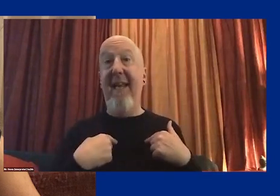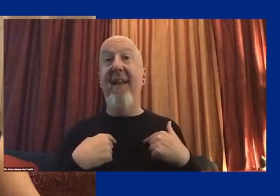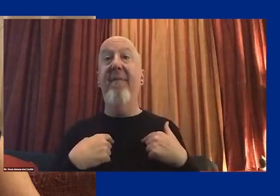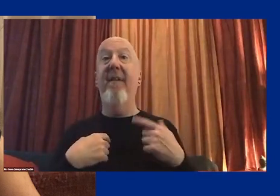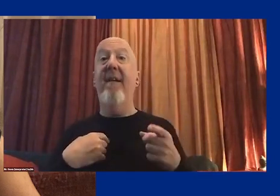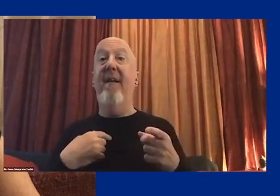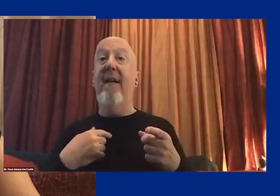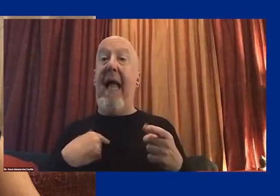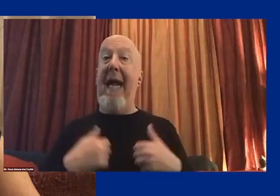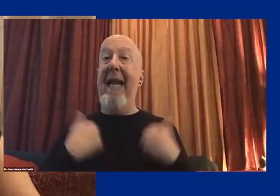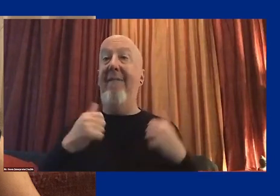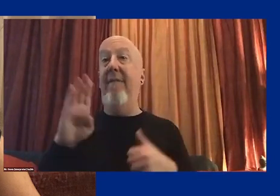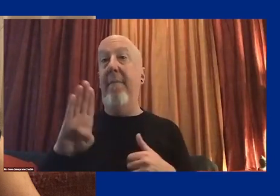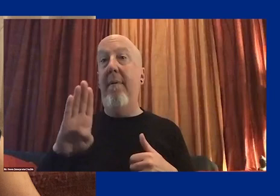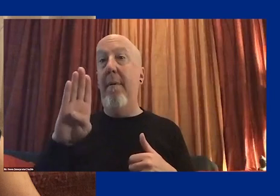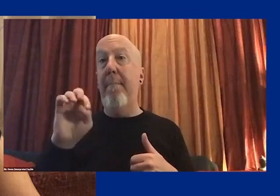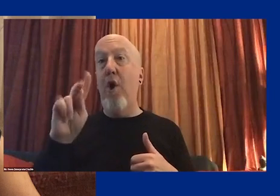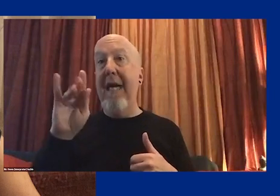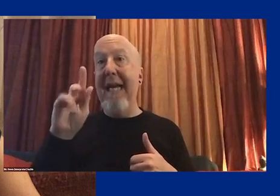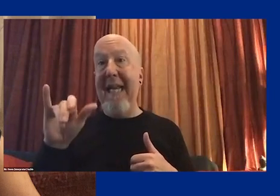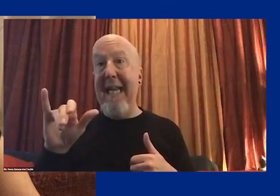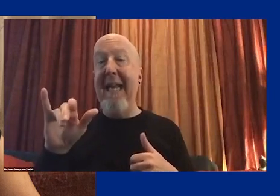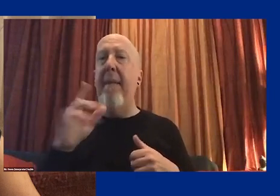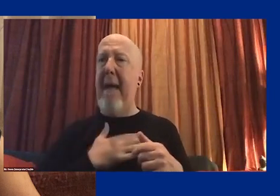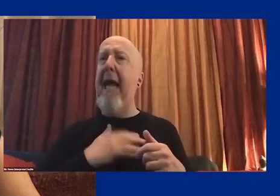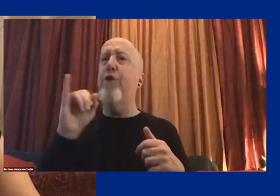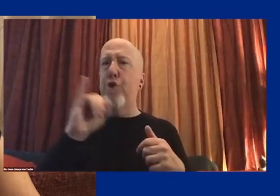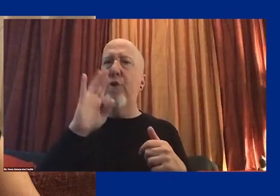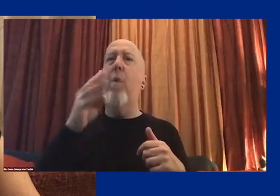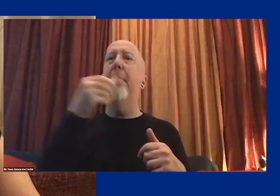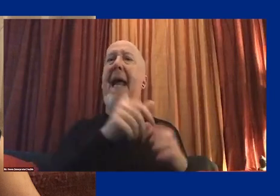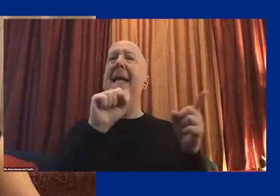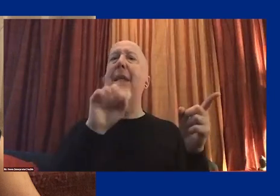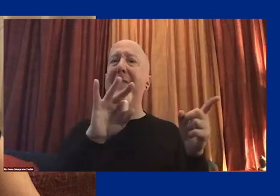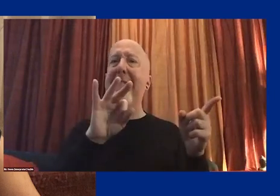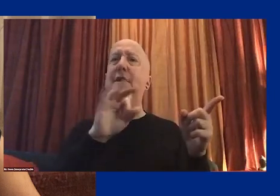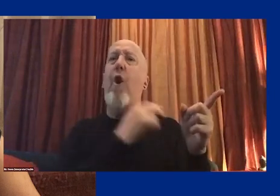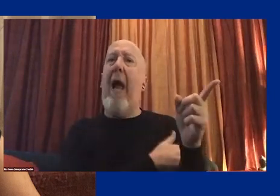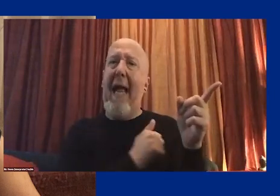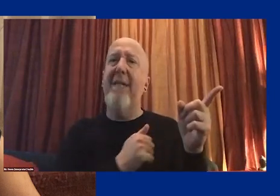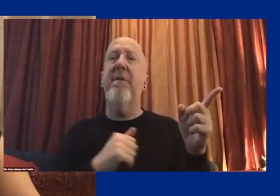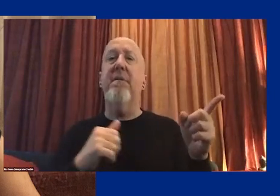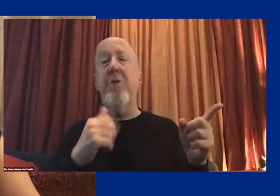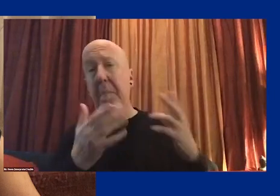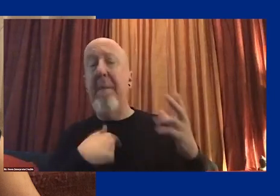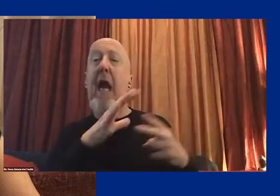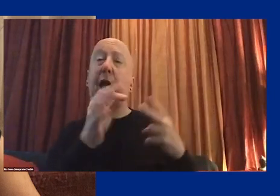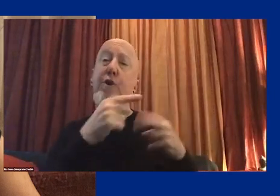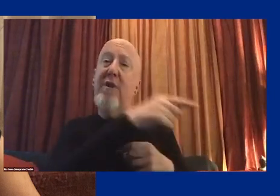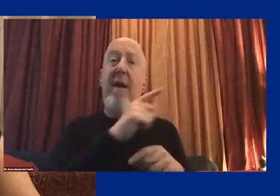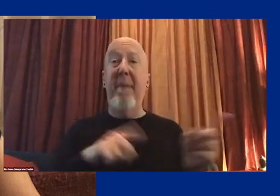hospitals in San Francisco, I may want to go there, but if I'm in a dire emergency, I may choose the closest